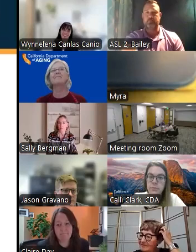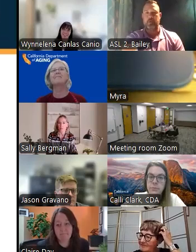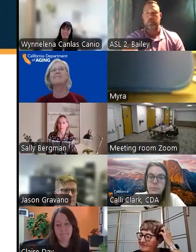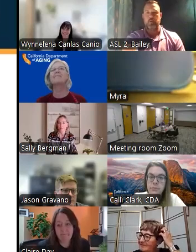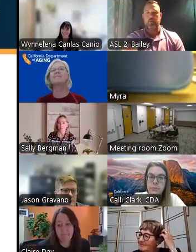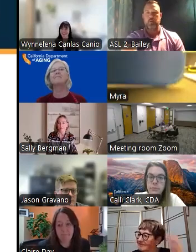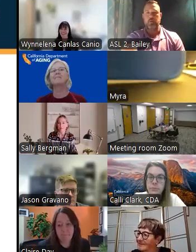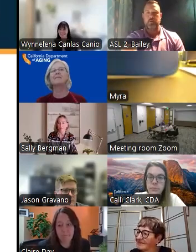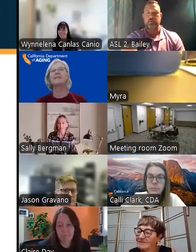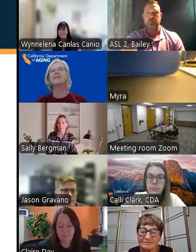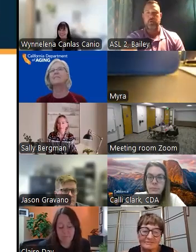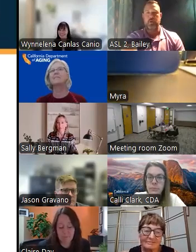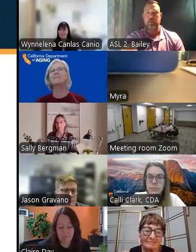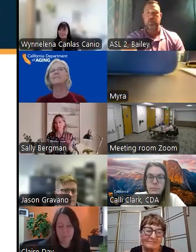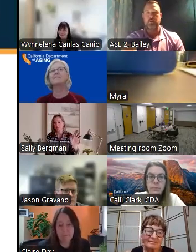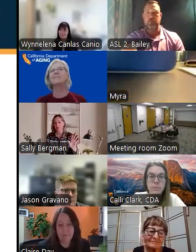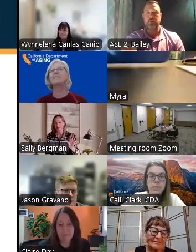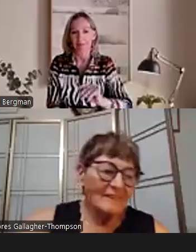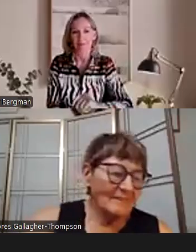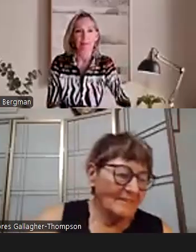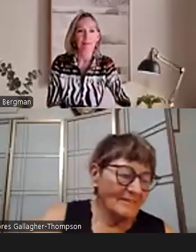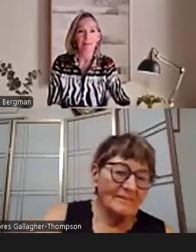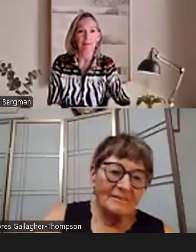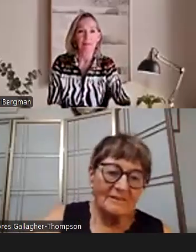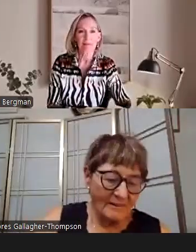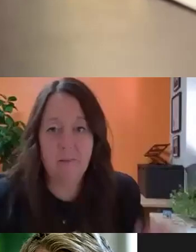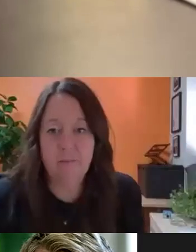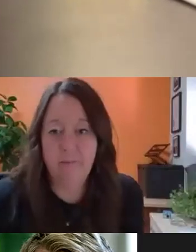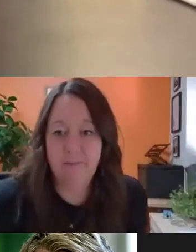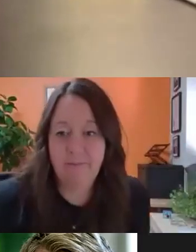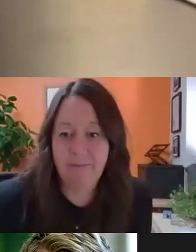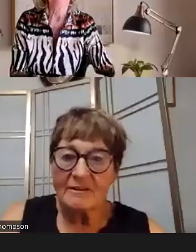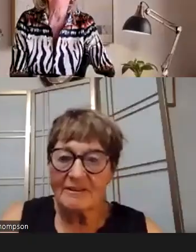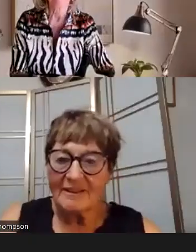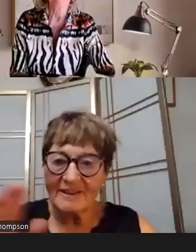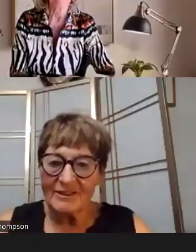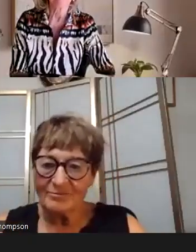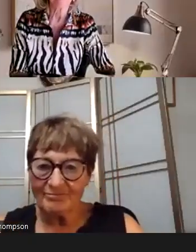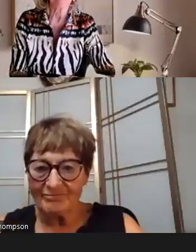everyone. Yeah. Thanks, everybody. Thank you for coming.